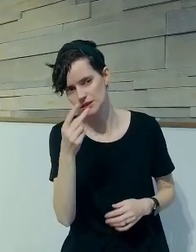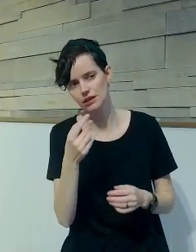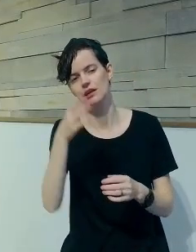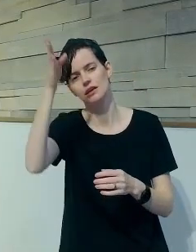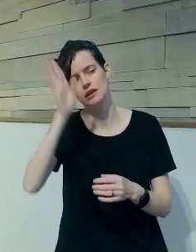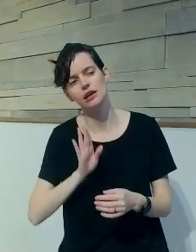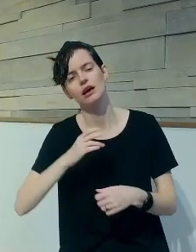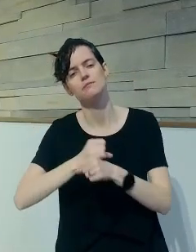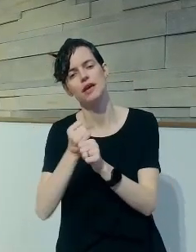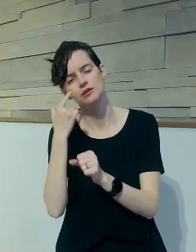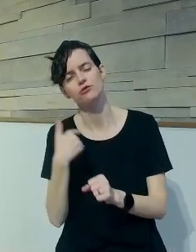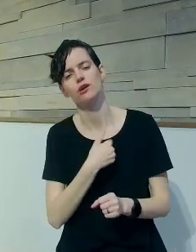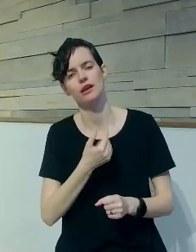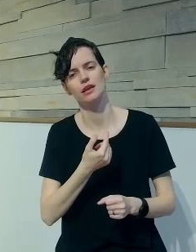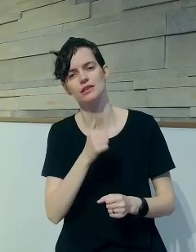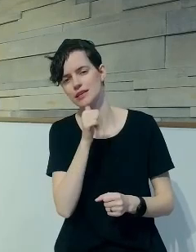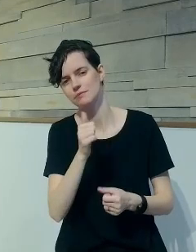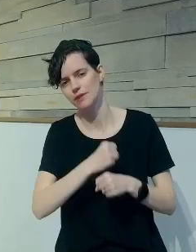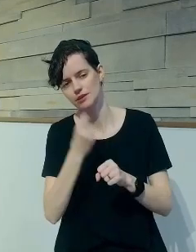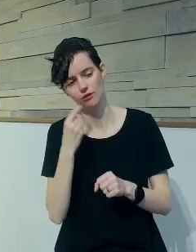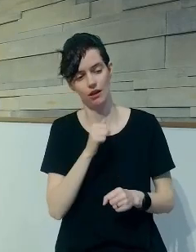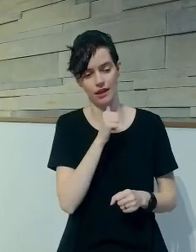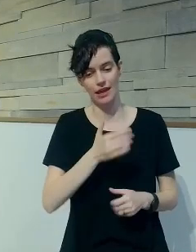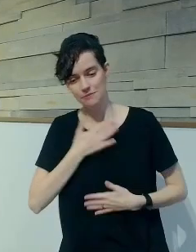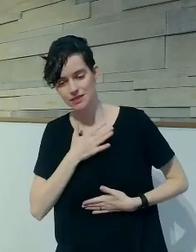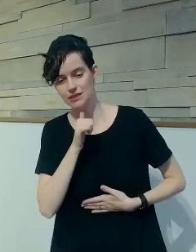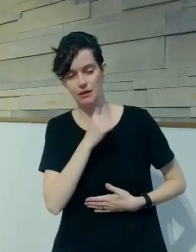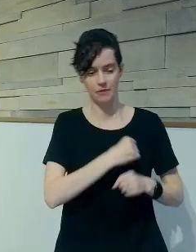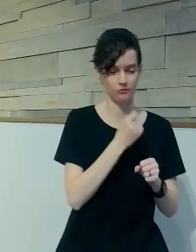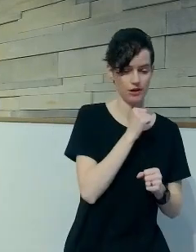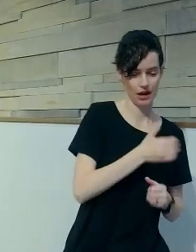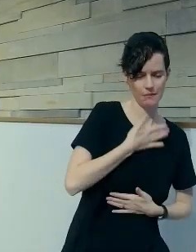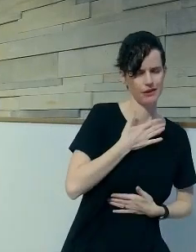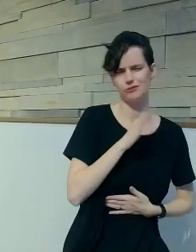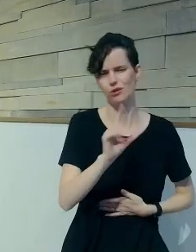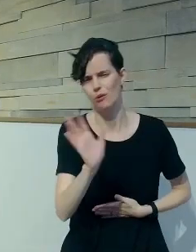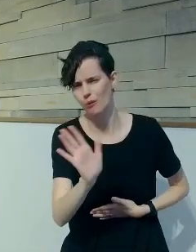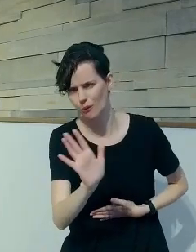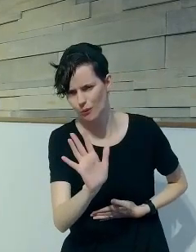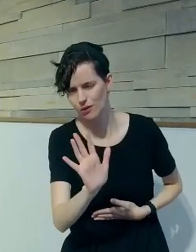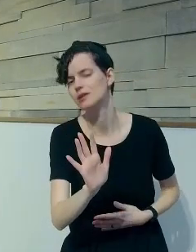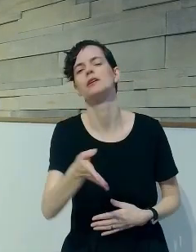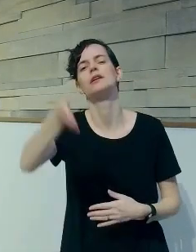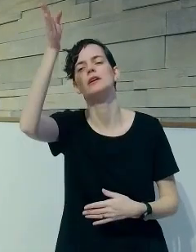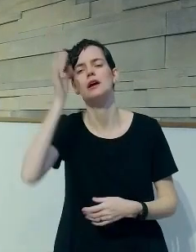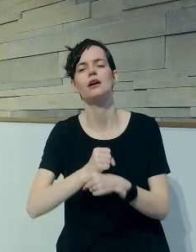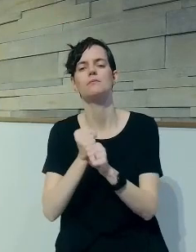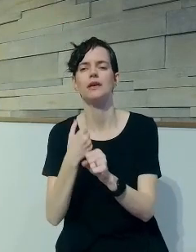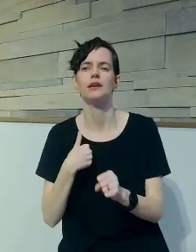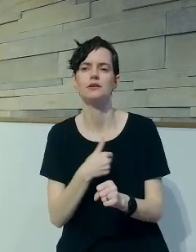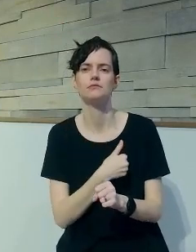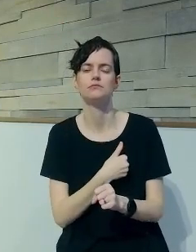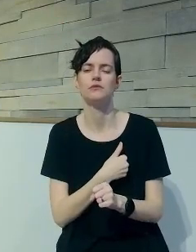create us for happiness. He didn't create us for unhappiness. It's like, oh man, this life is horrible. Why'd you create me, God? That's not what He did. God created